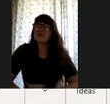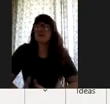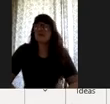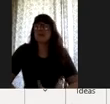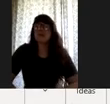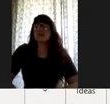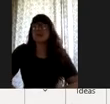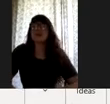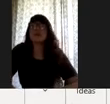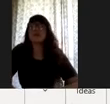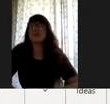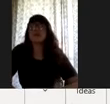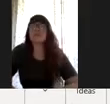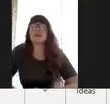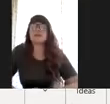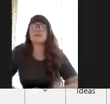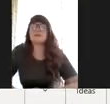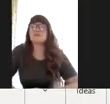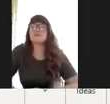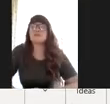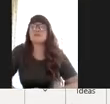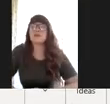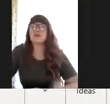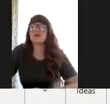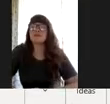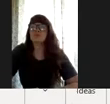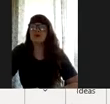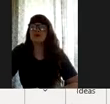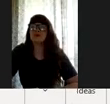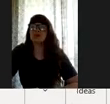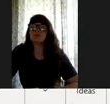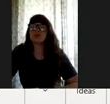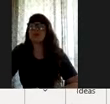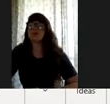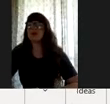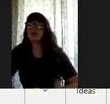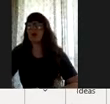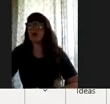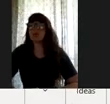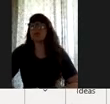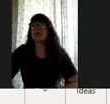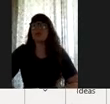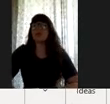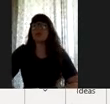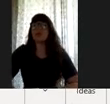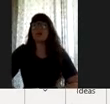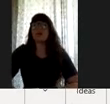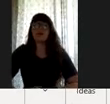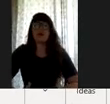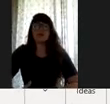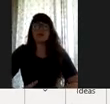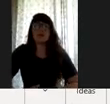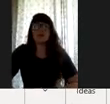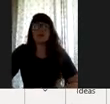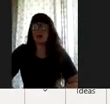Well, it really goes in hand with, I guess, it's kind of hard to answer why you're a Christian without giving part of your testimony, but the